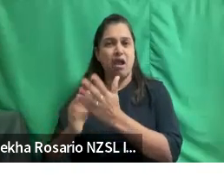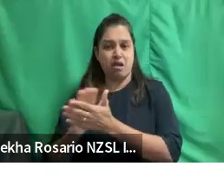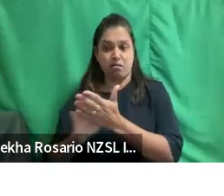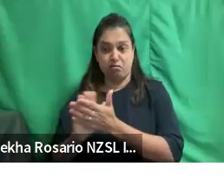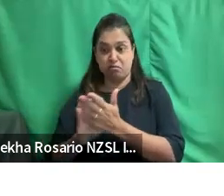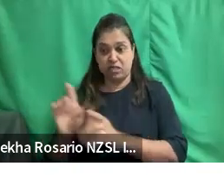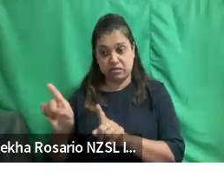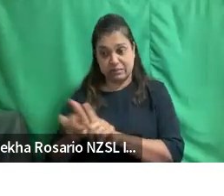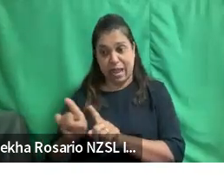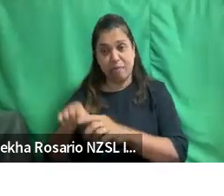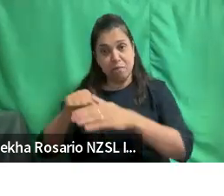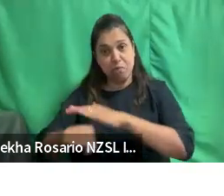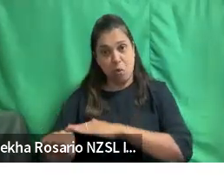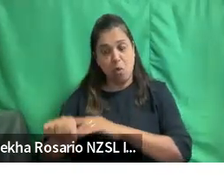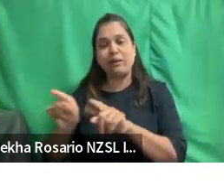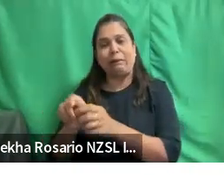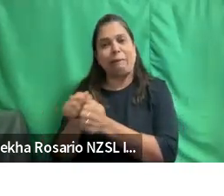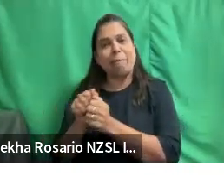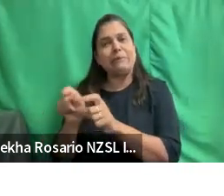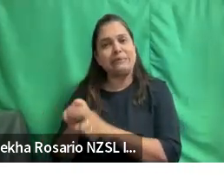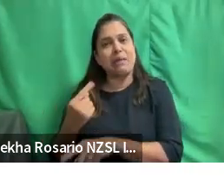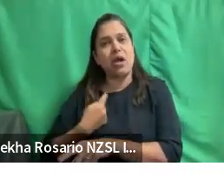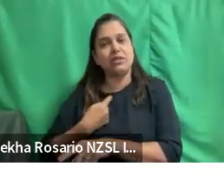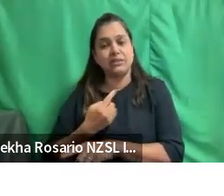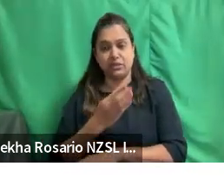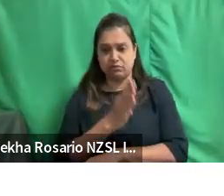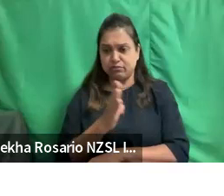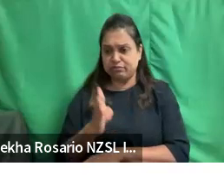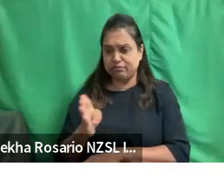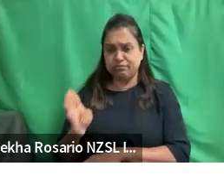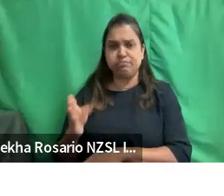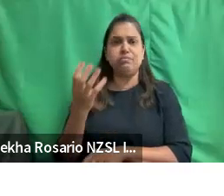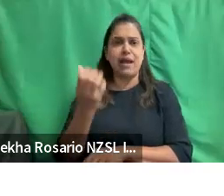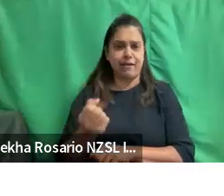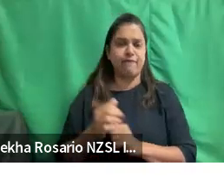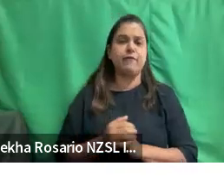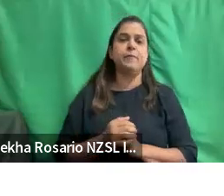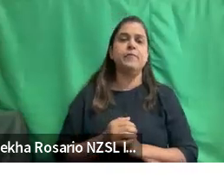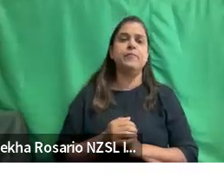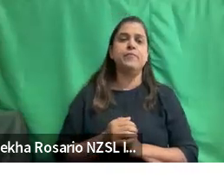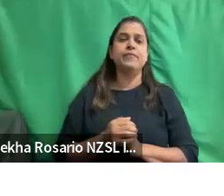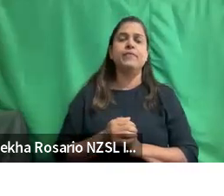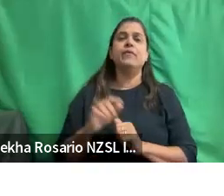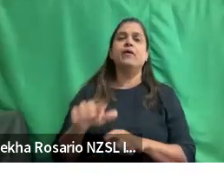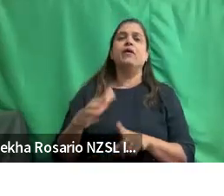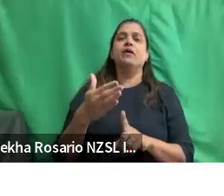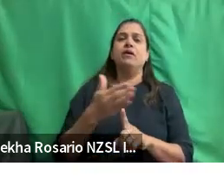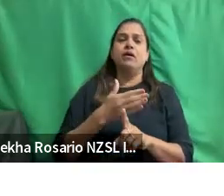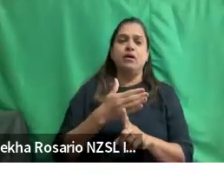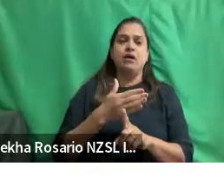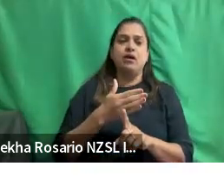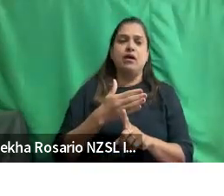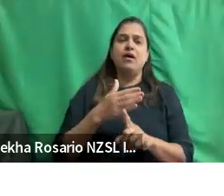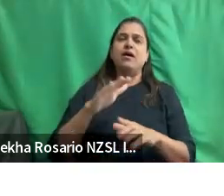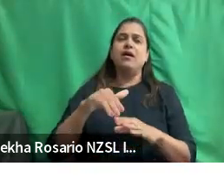We found that young people living in the most socially, economically deprived neighbourhoods reported the highest depression symptoms